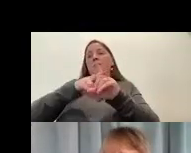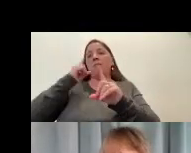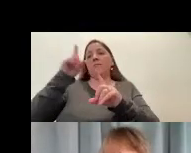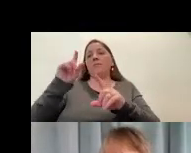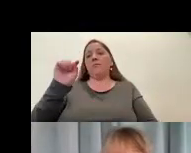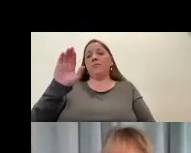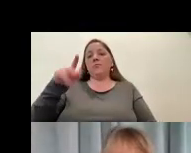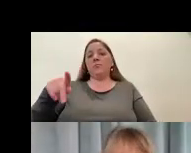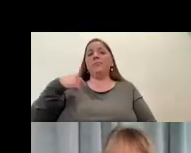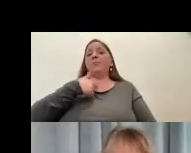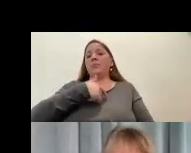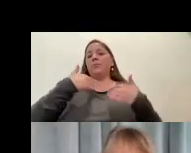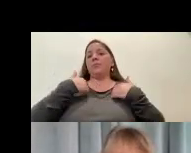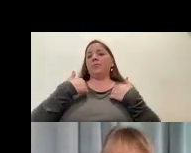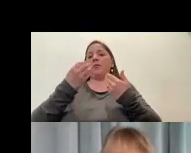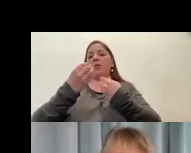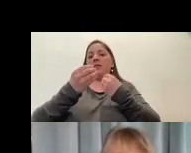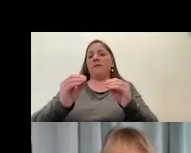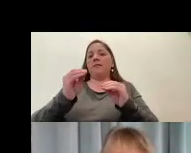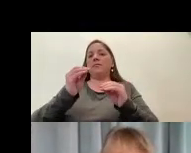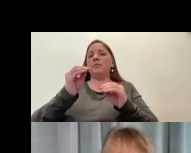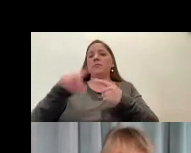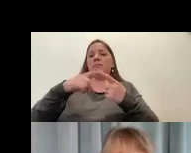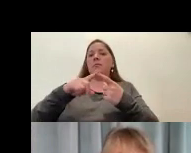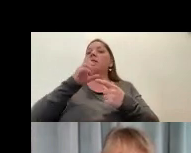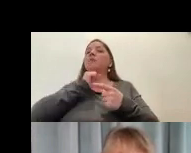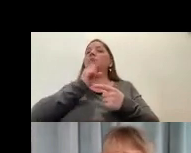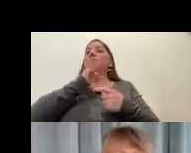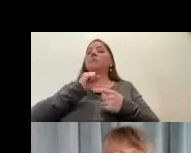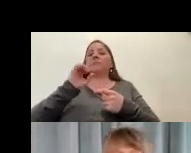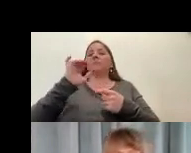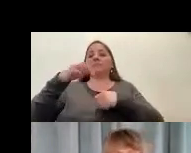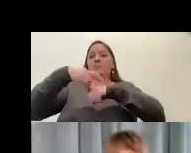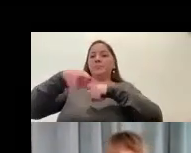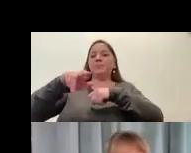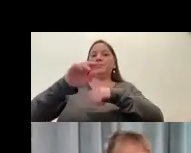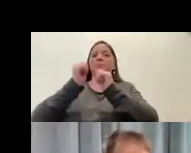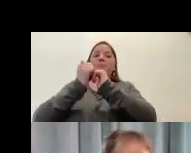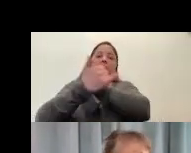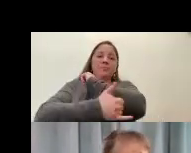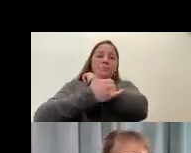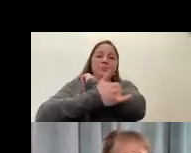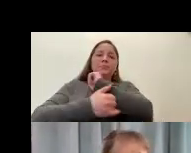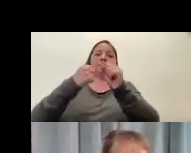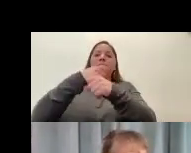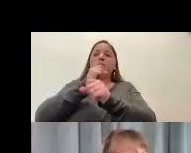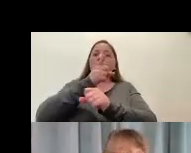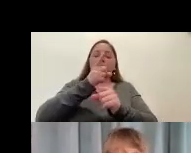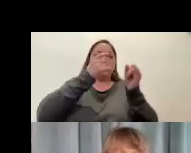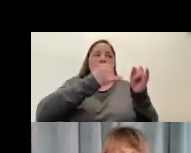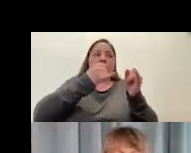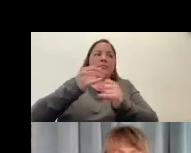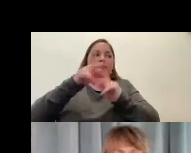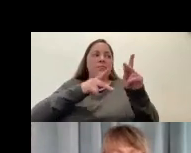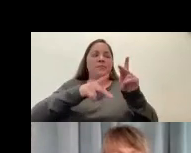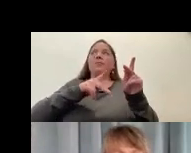County Office on Aging. A referral is completed with the county, and what we want is to make sure that individual talks to